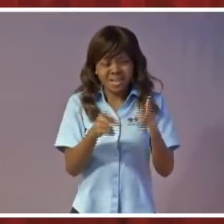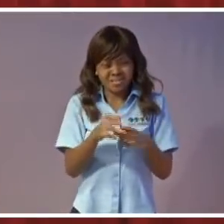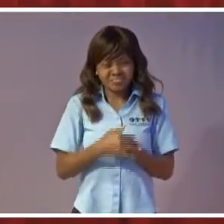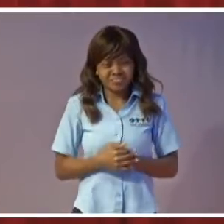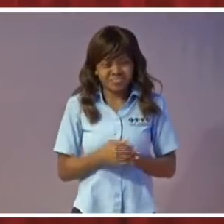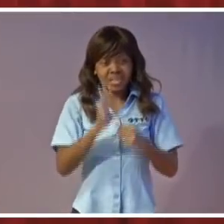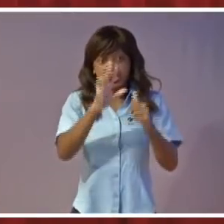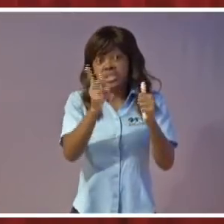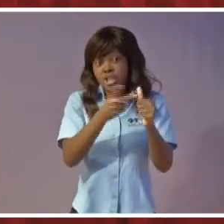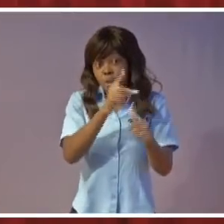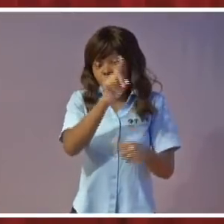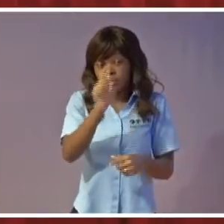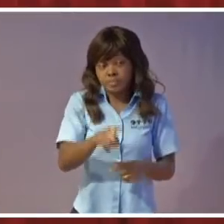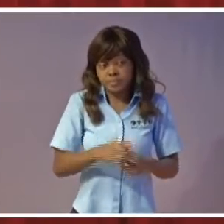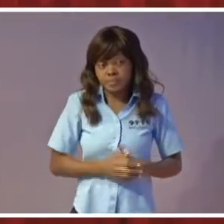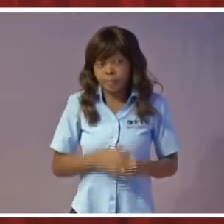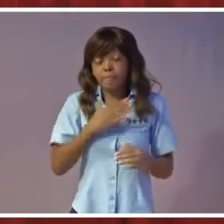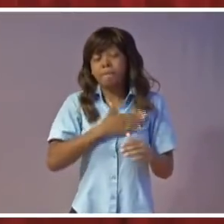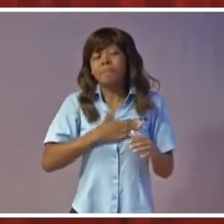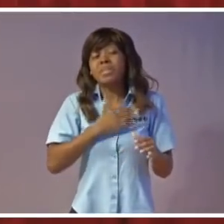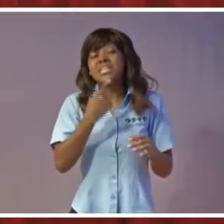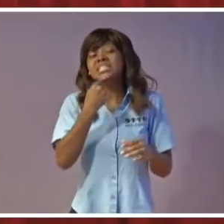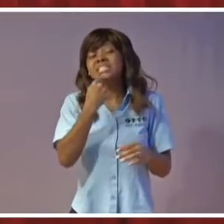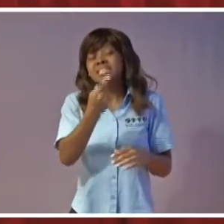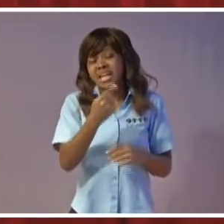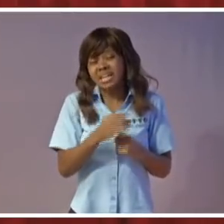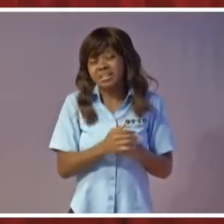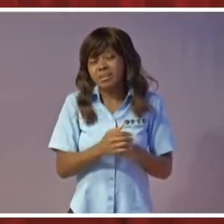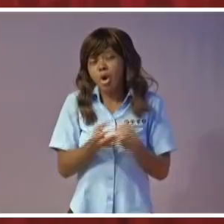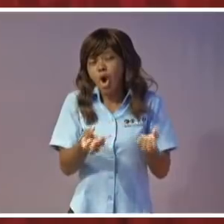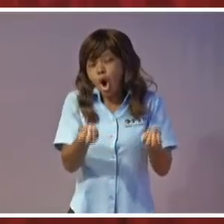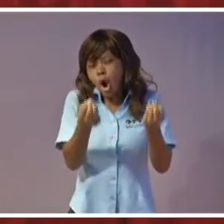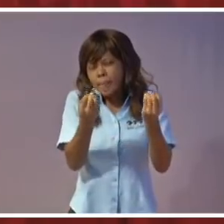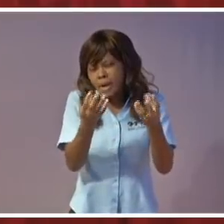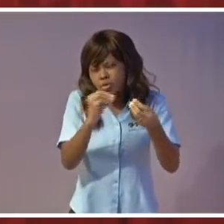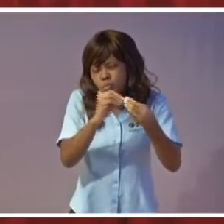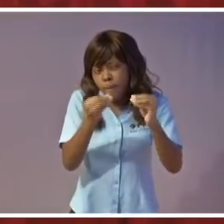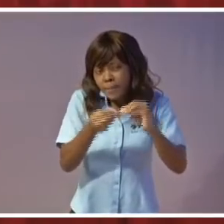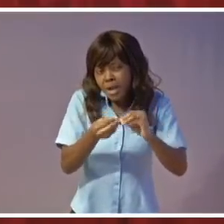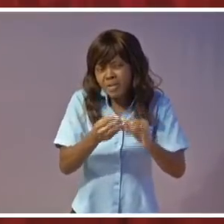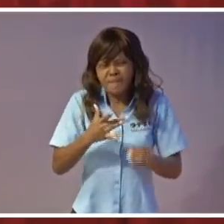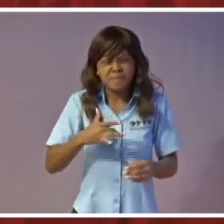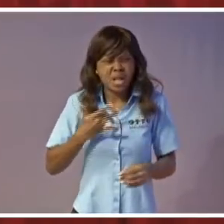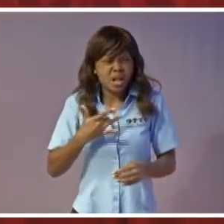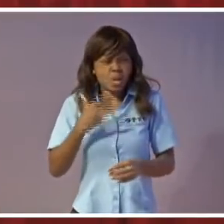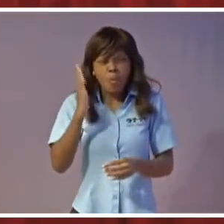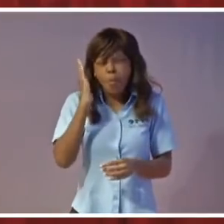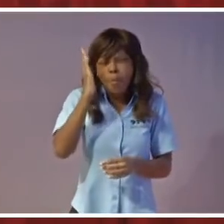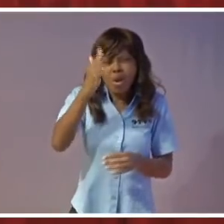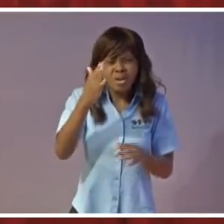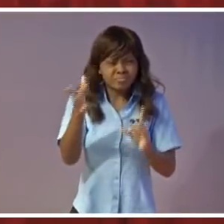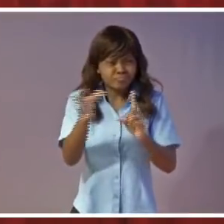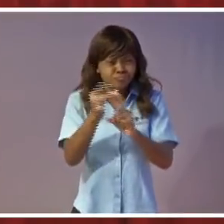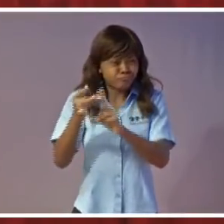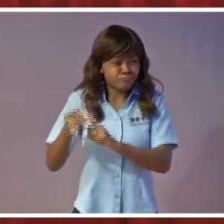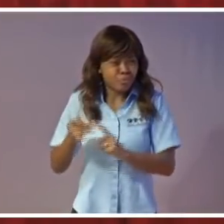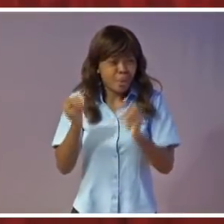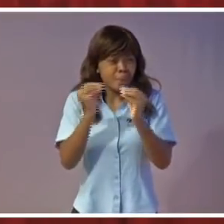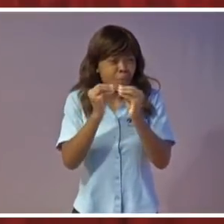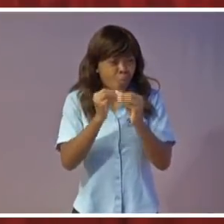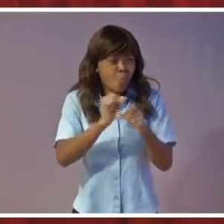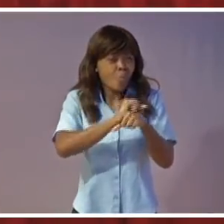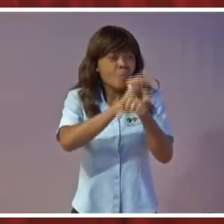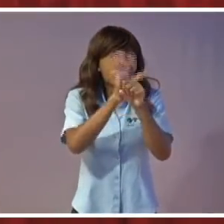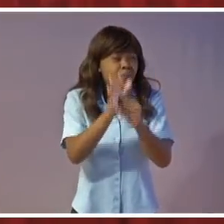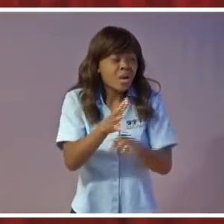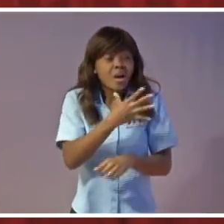increase it is that we're expecting to see? What preparations are being put in place? And within that, now that we've had the two